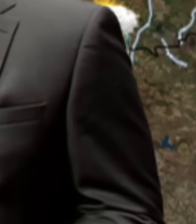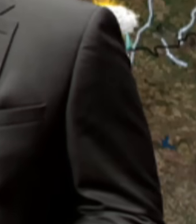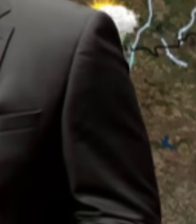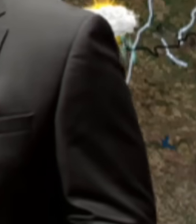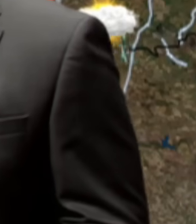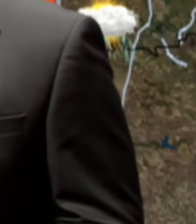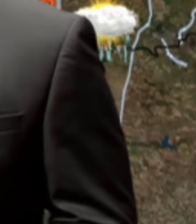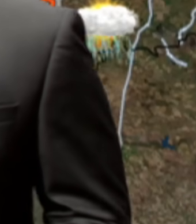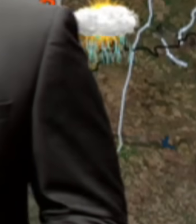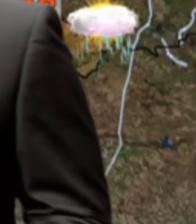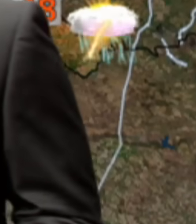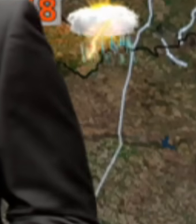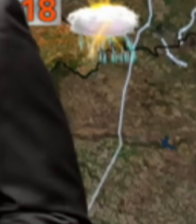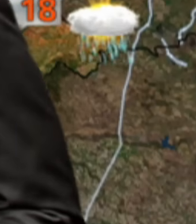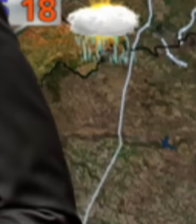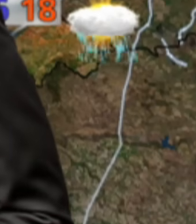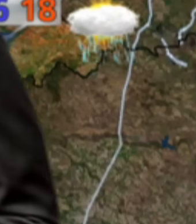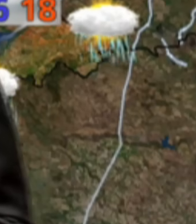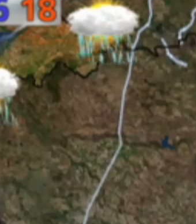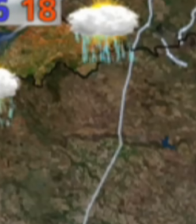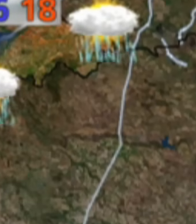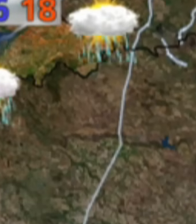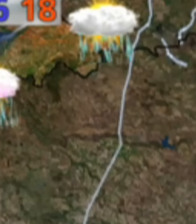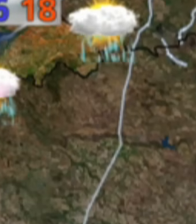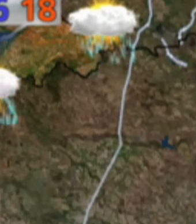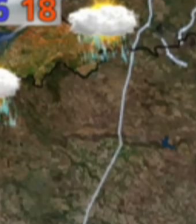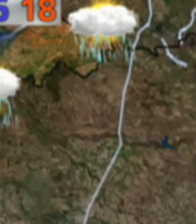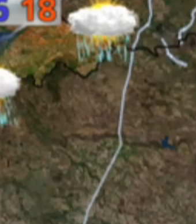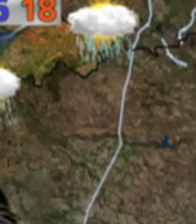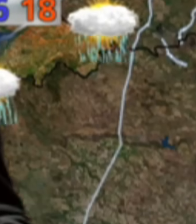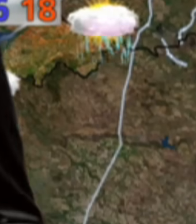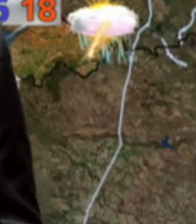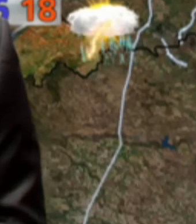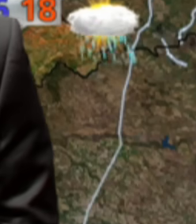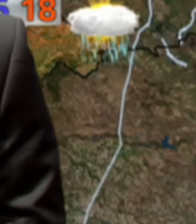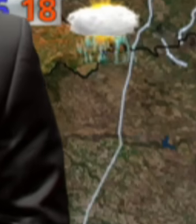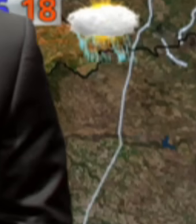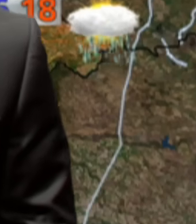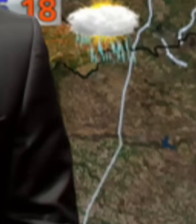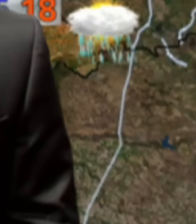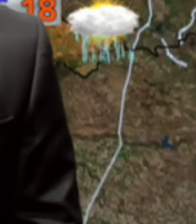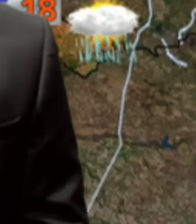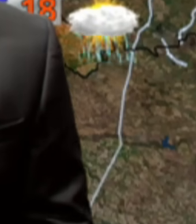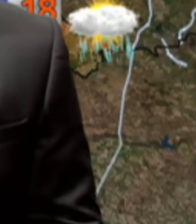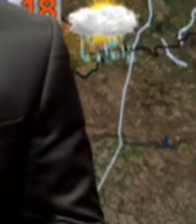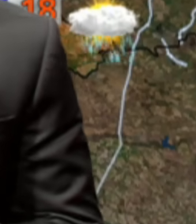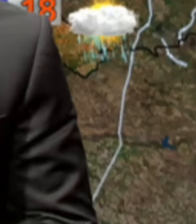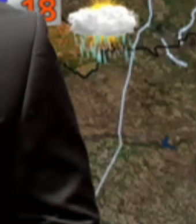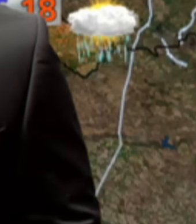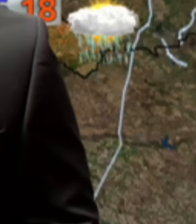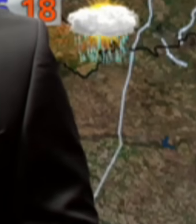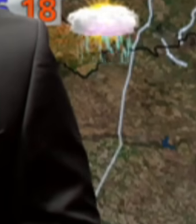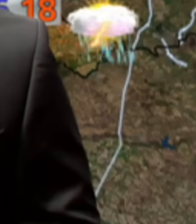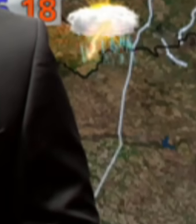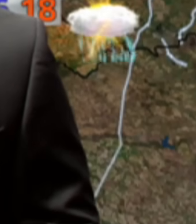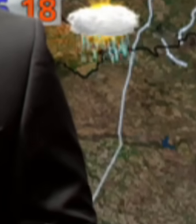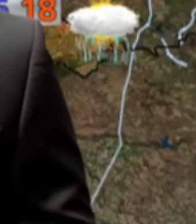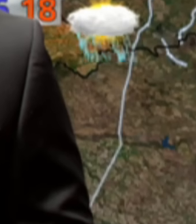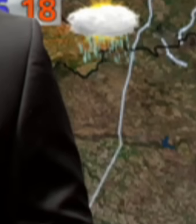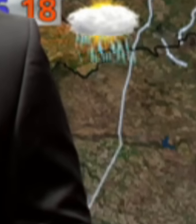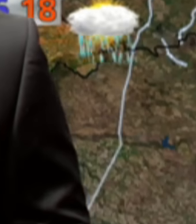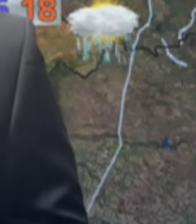tse ke salwa ka Vryburg ho tla jala ka Rotaska ho hlokomele teng ho tla ho phole hona ha etsana ba bui tsa bilepedi ha kalo ai pe etso khotsa